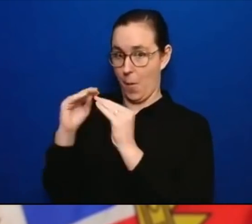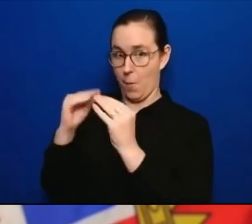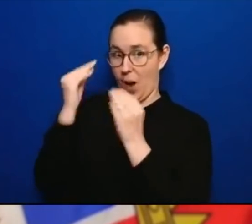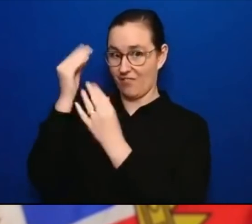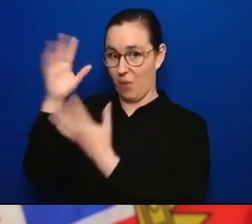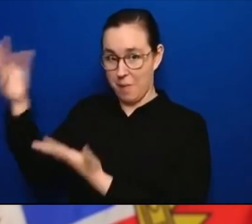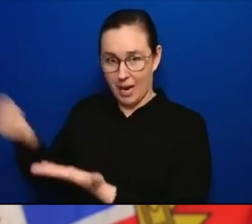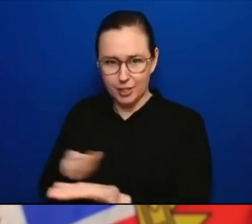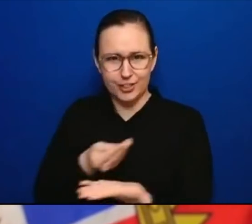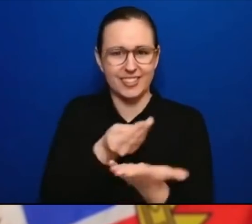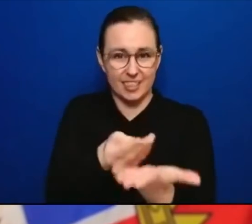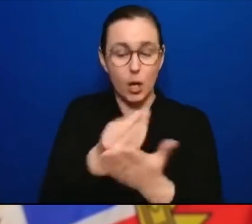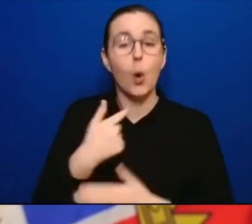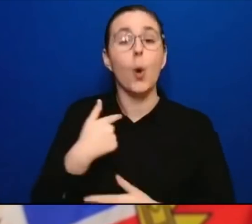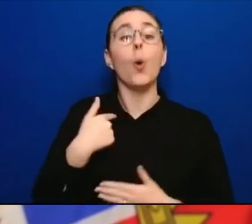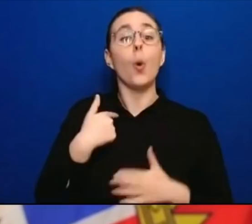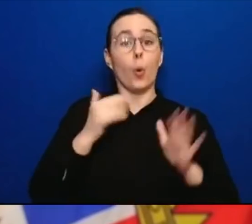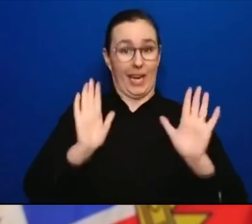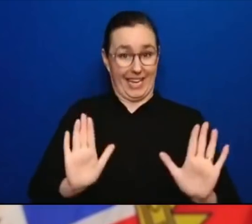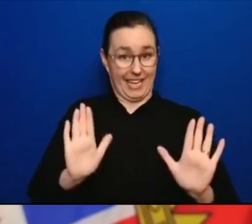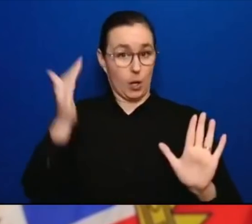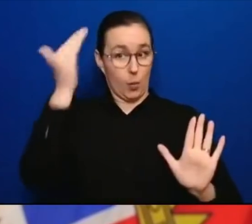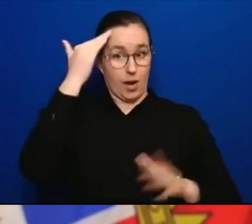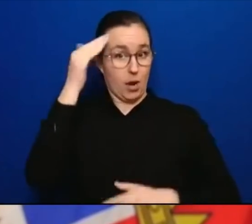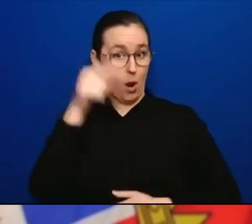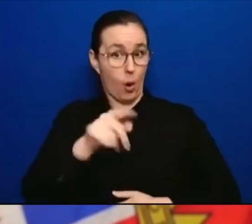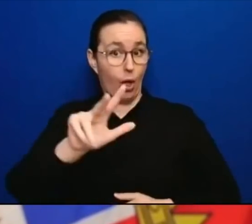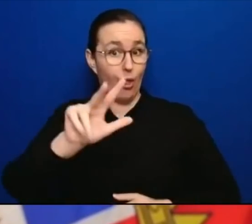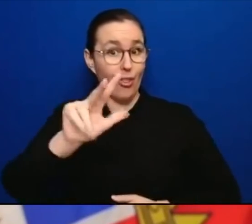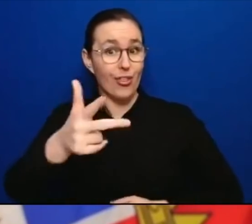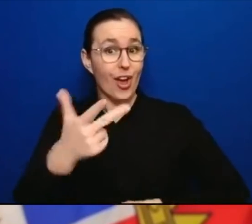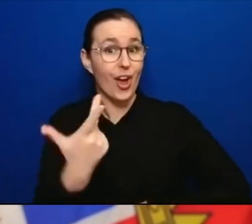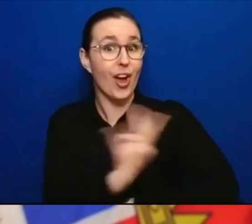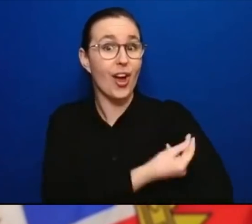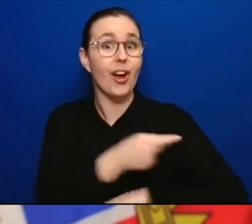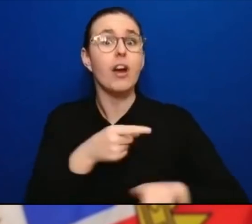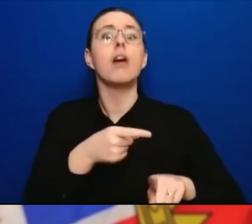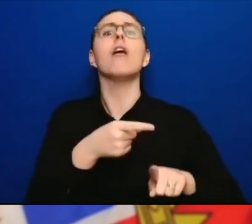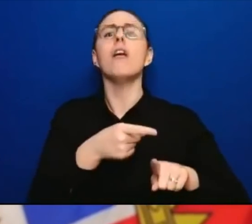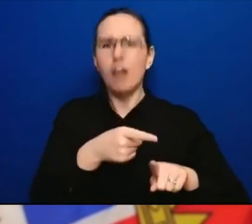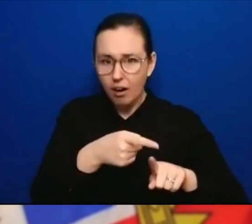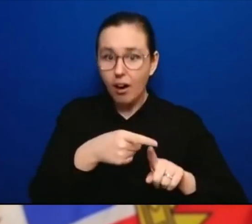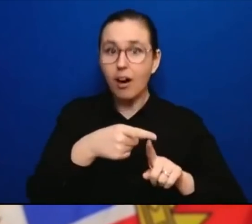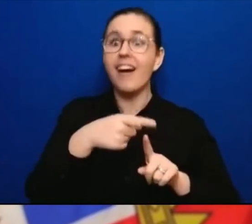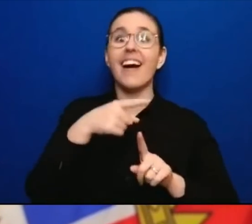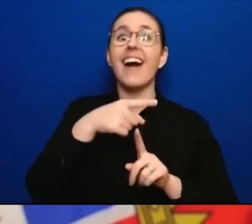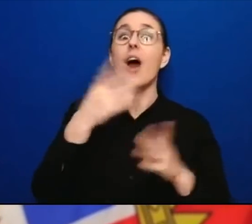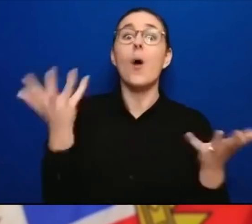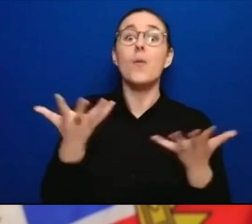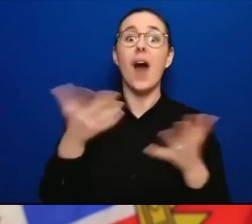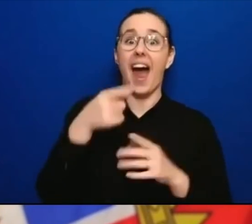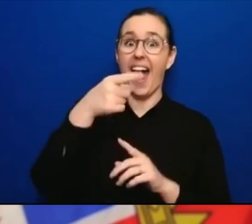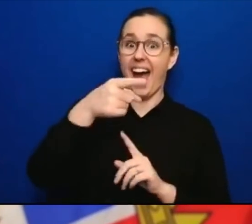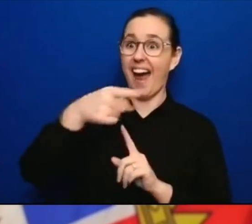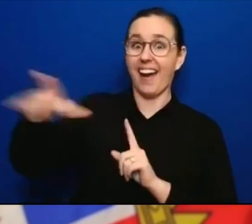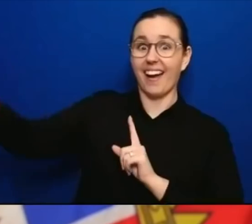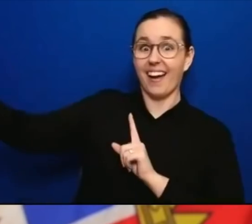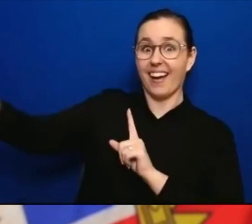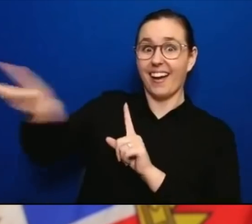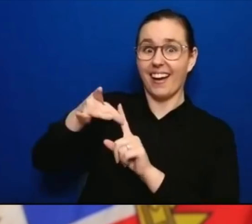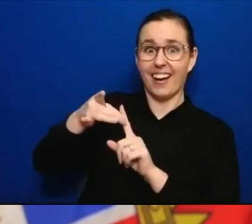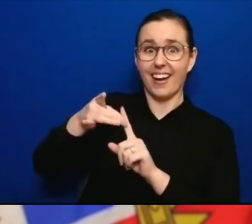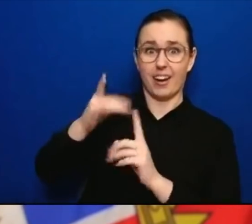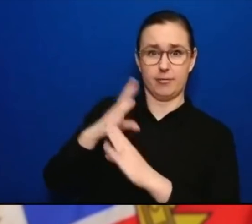booster dose, does increase your protection, probably about 50 to 60% protection from infection with